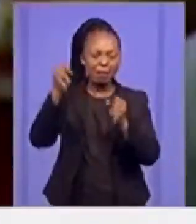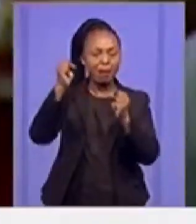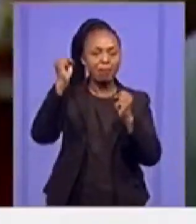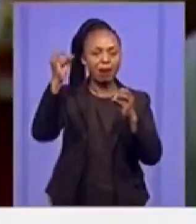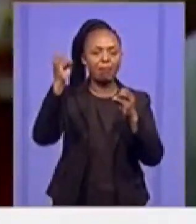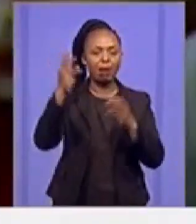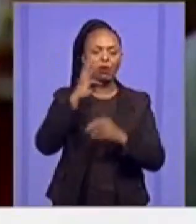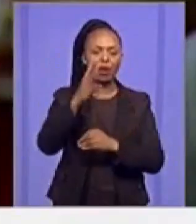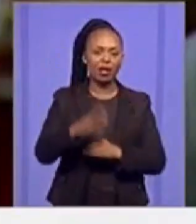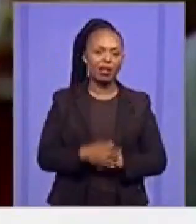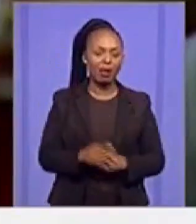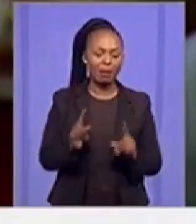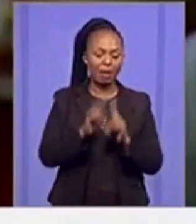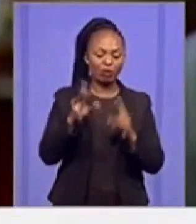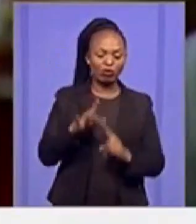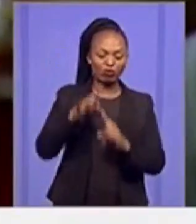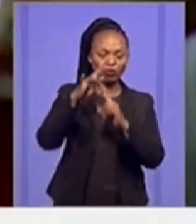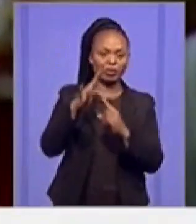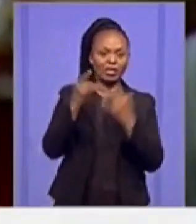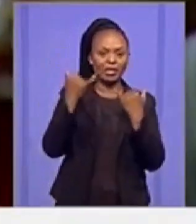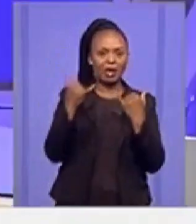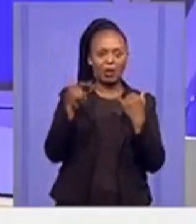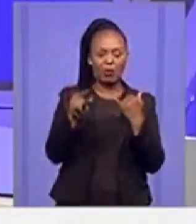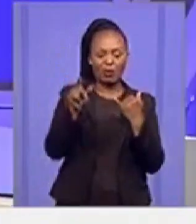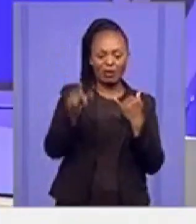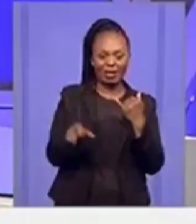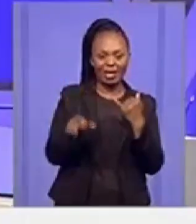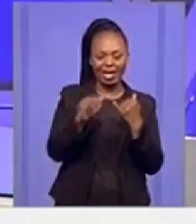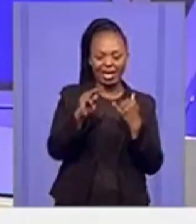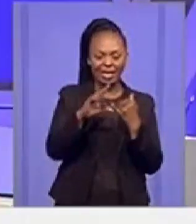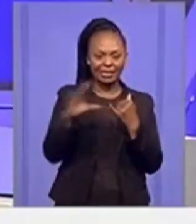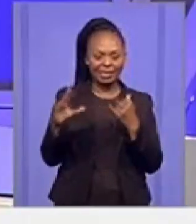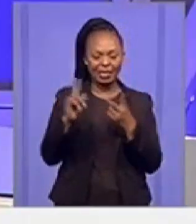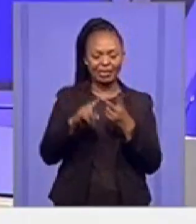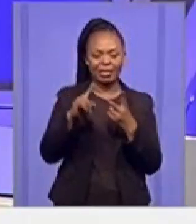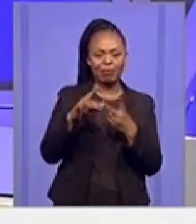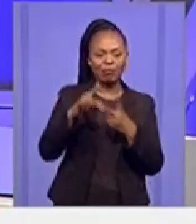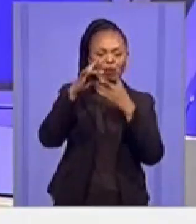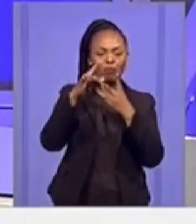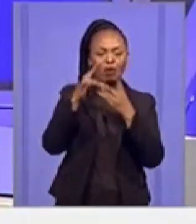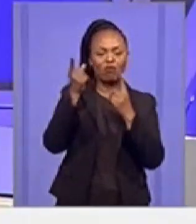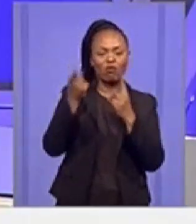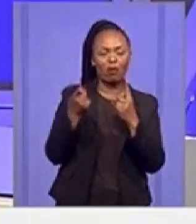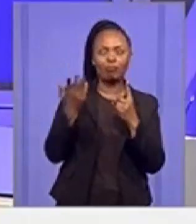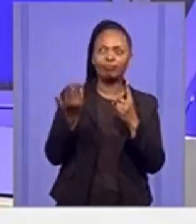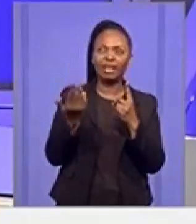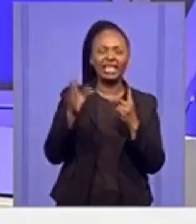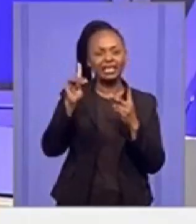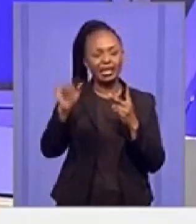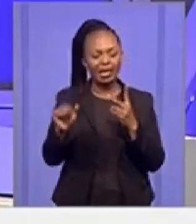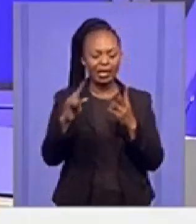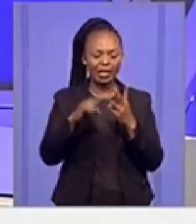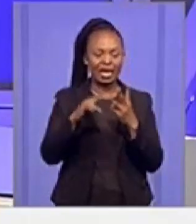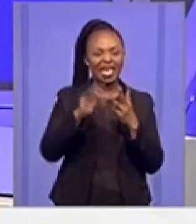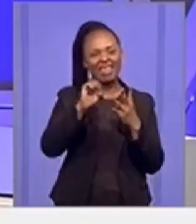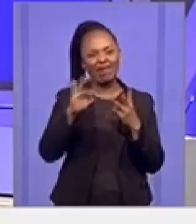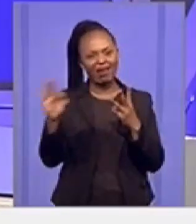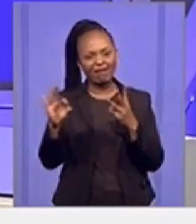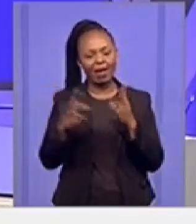pele ke gore go tla kgethwa motho le mongwe go tswa mokgeng wa ANC le go boela go kgethwa motho go tswa mokgeng wa DA mokgeng wa